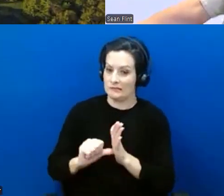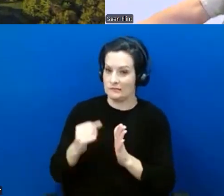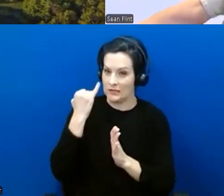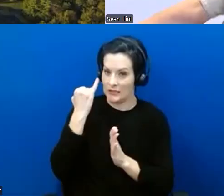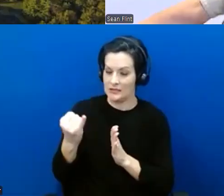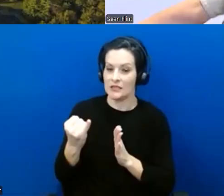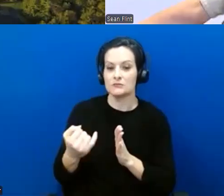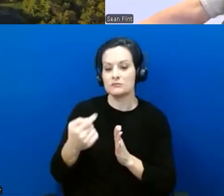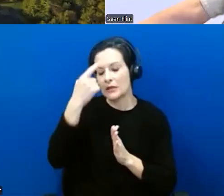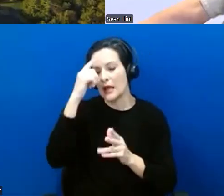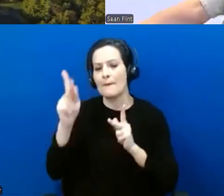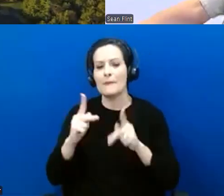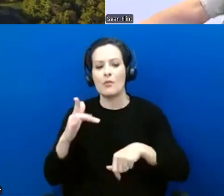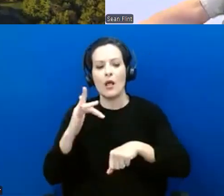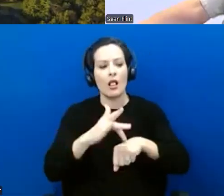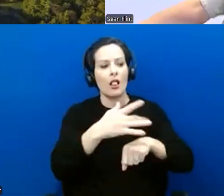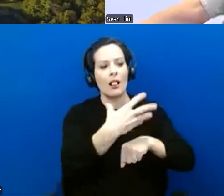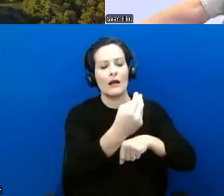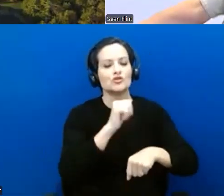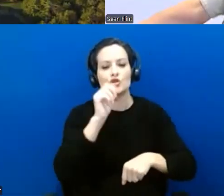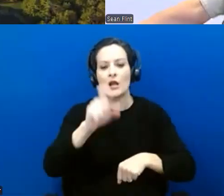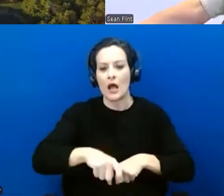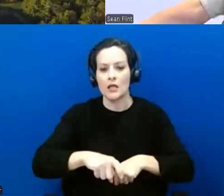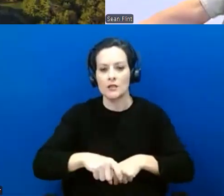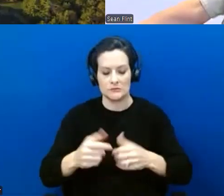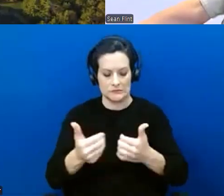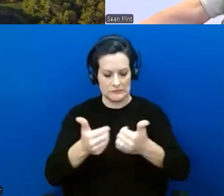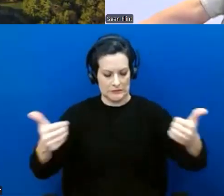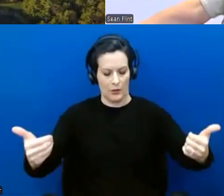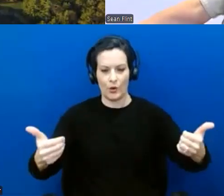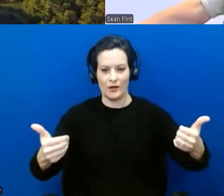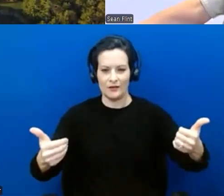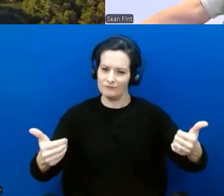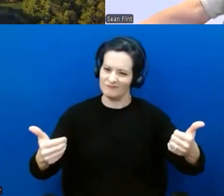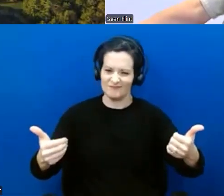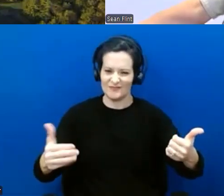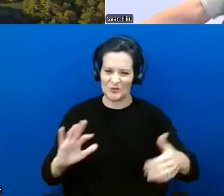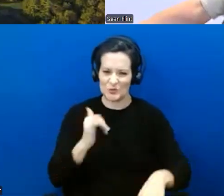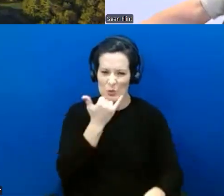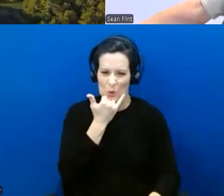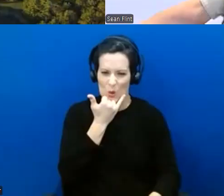for nature, people are separate from nature, there's these two things going on, and how do we manage